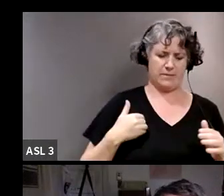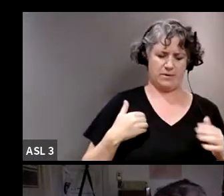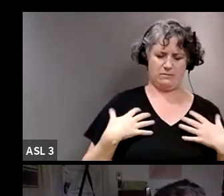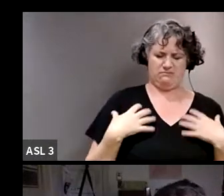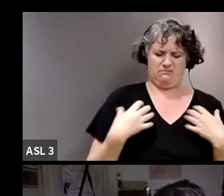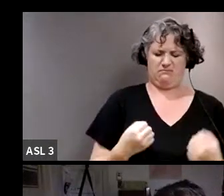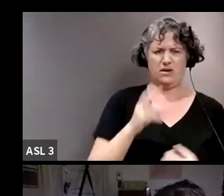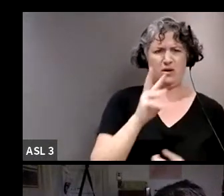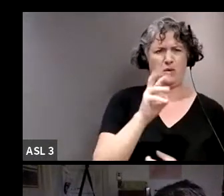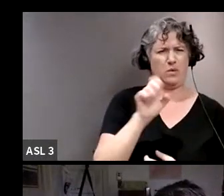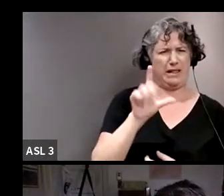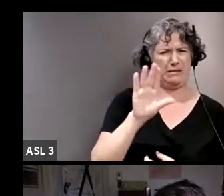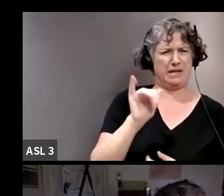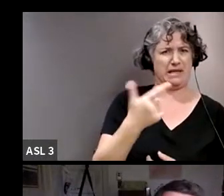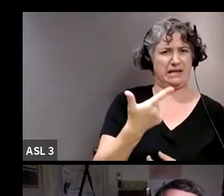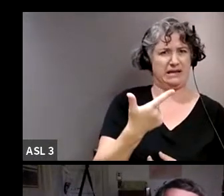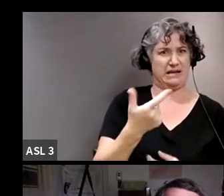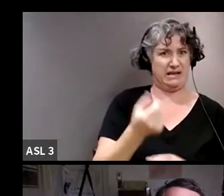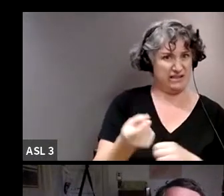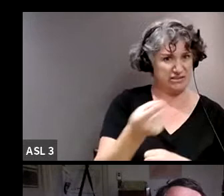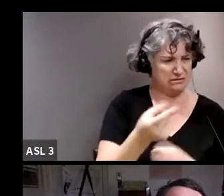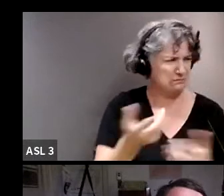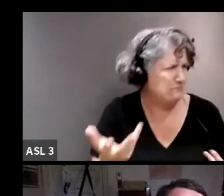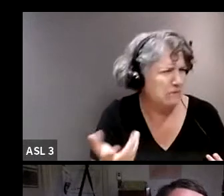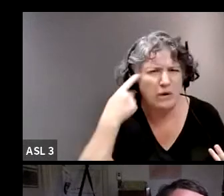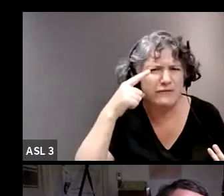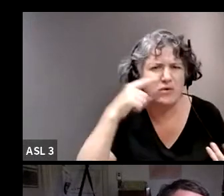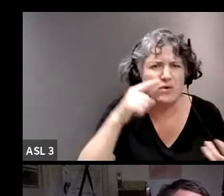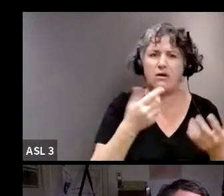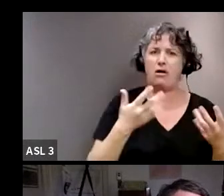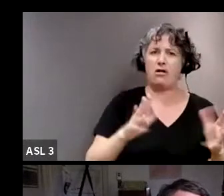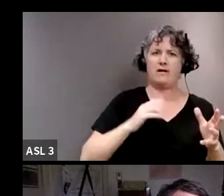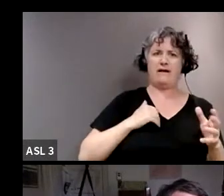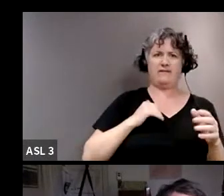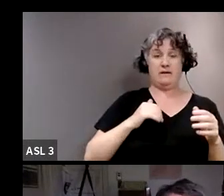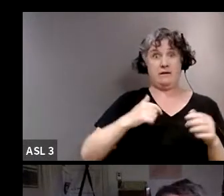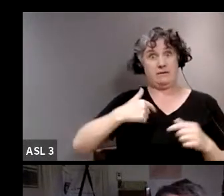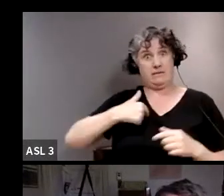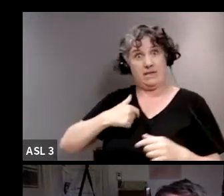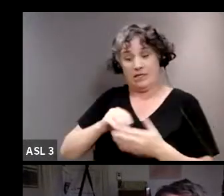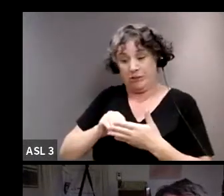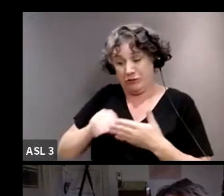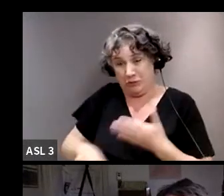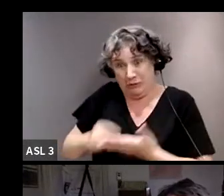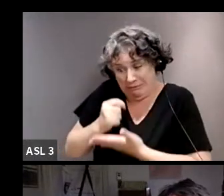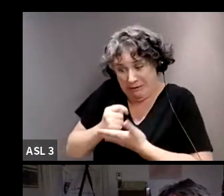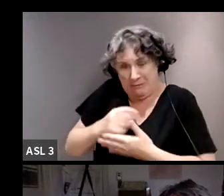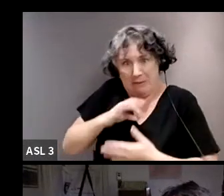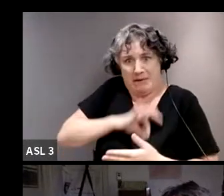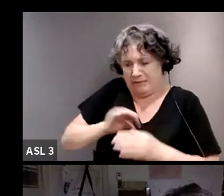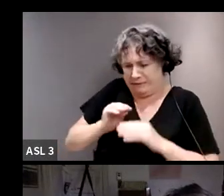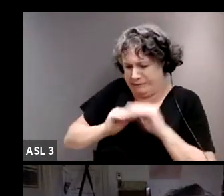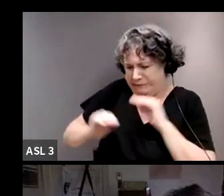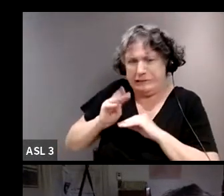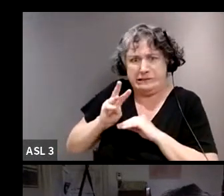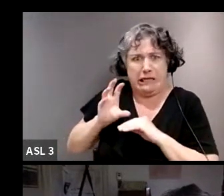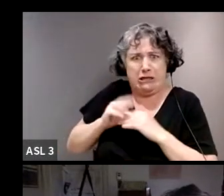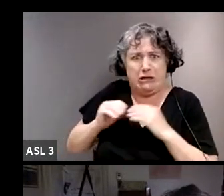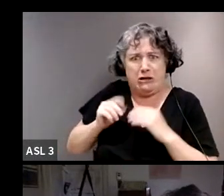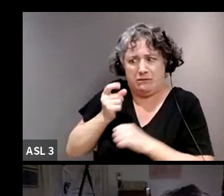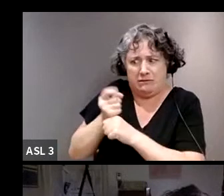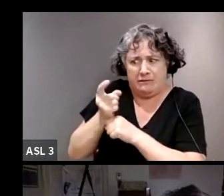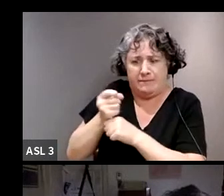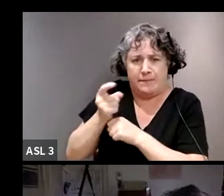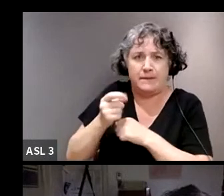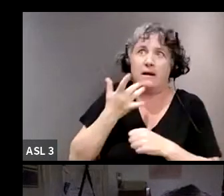year this is egregious i have to ration my own six hundred dollars in student therapy benefits and i consider myself privileged to even